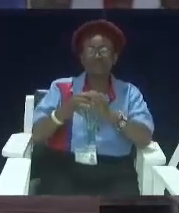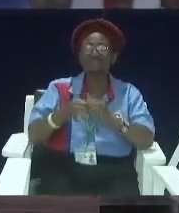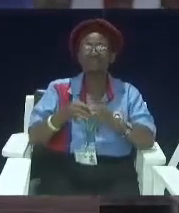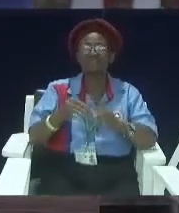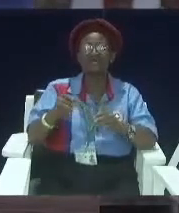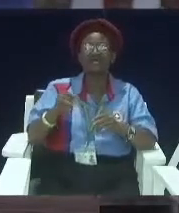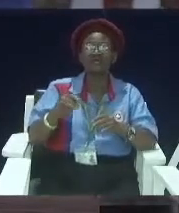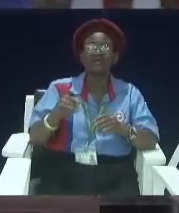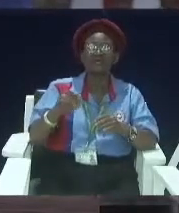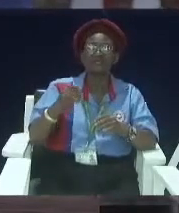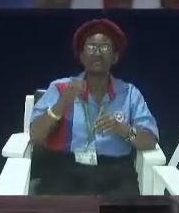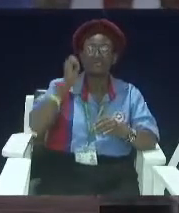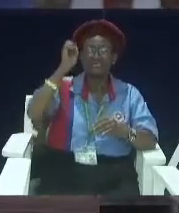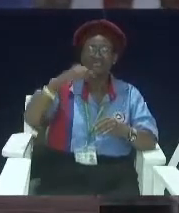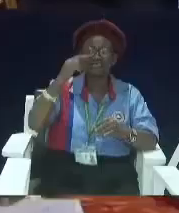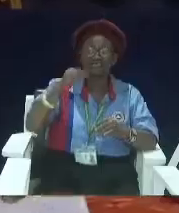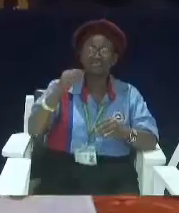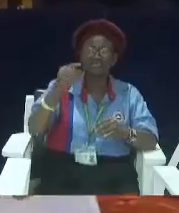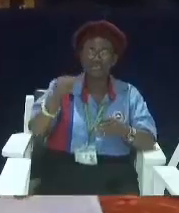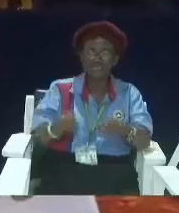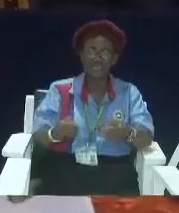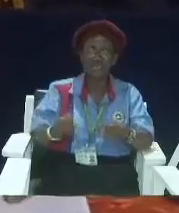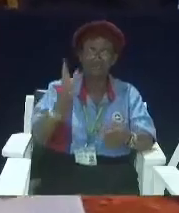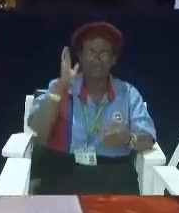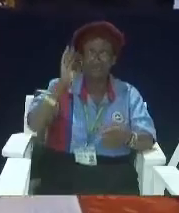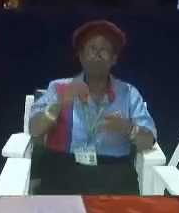He says the ground will cooperate.